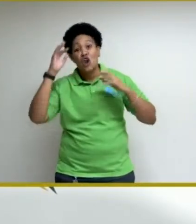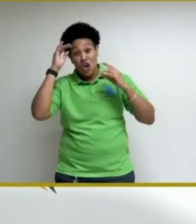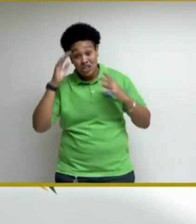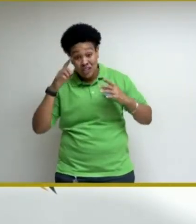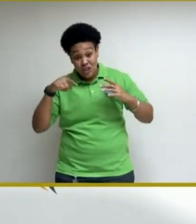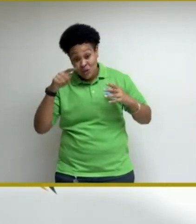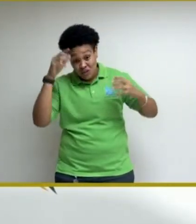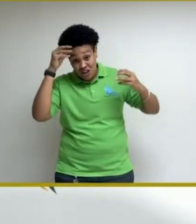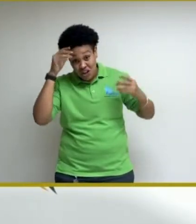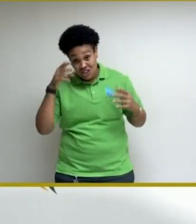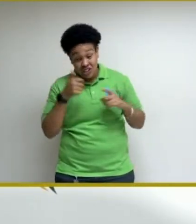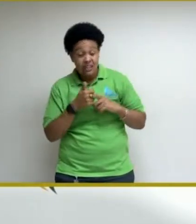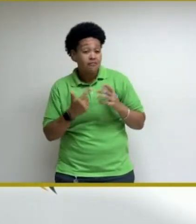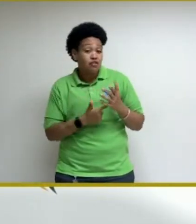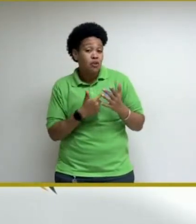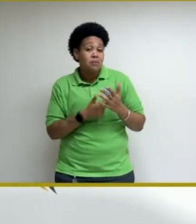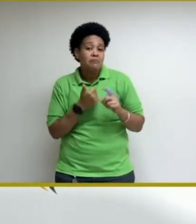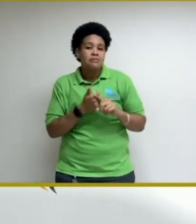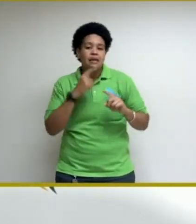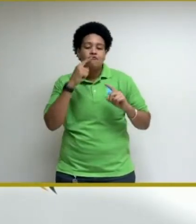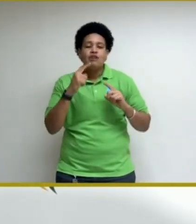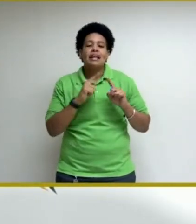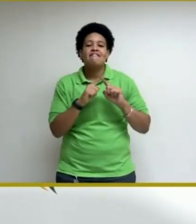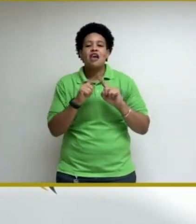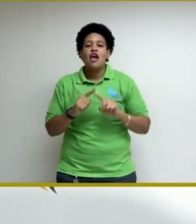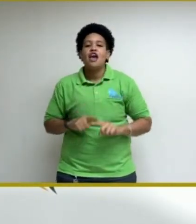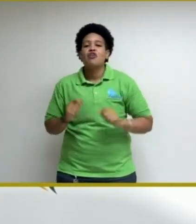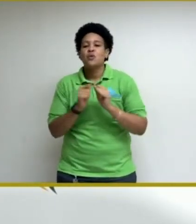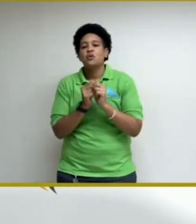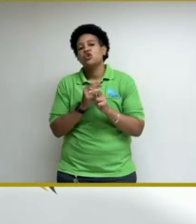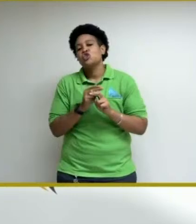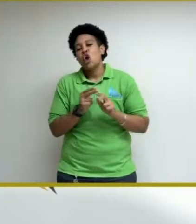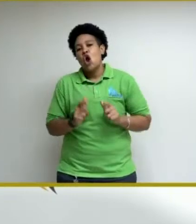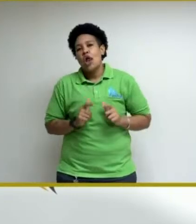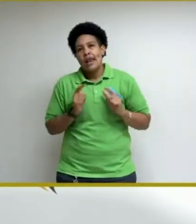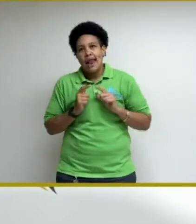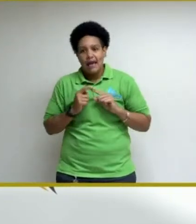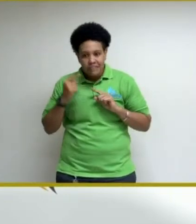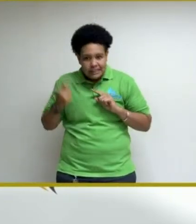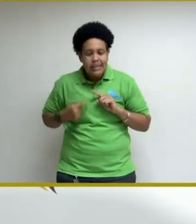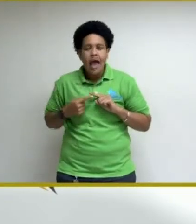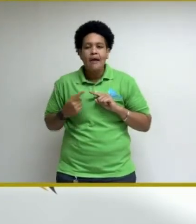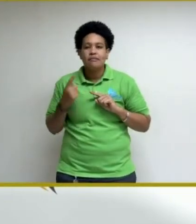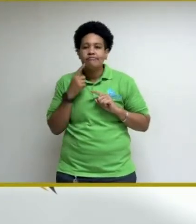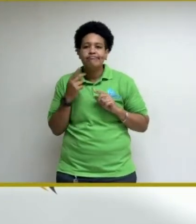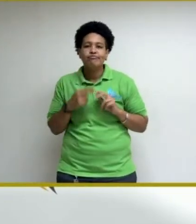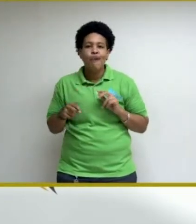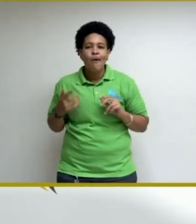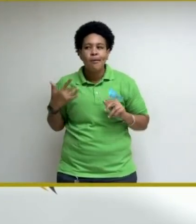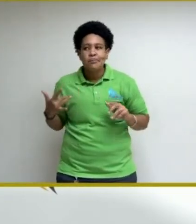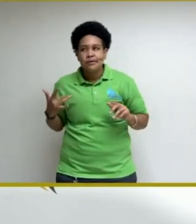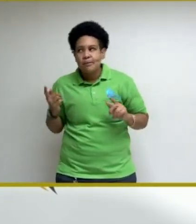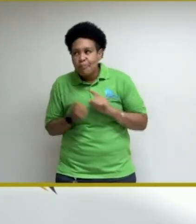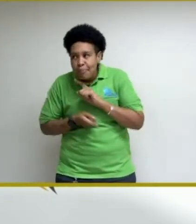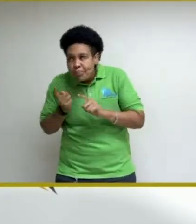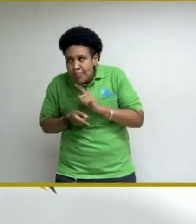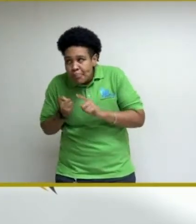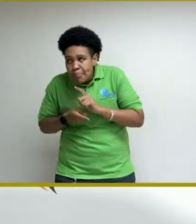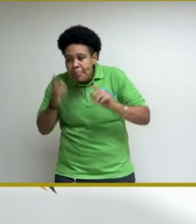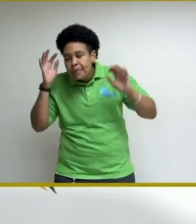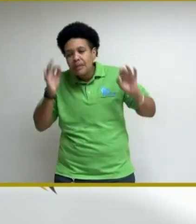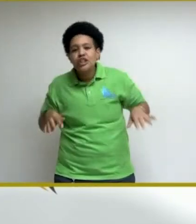those considerations sometimes vary with very short life cycles. So let us see what happens. But the decision had